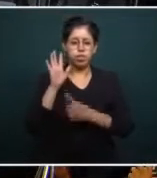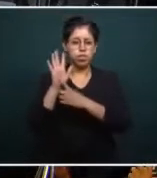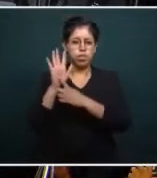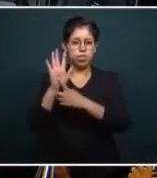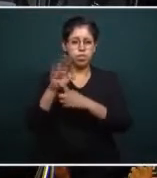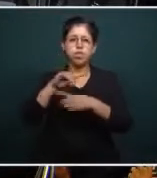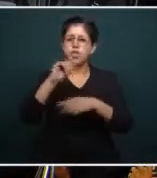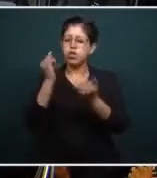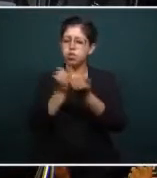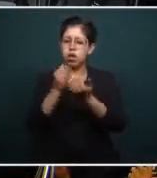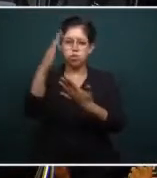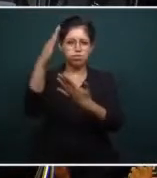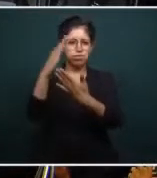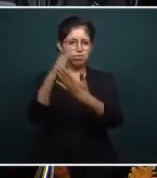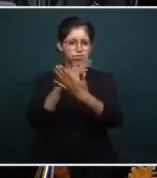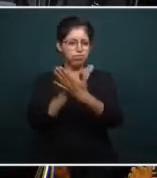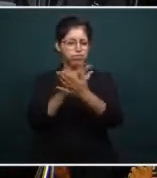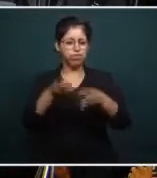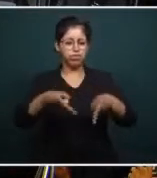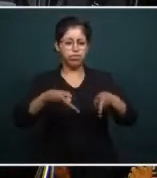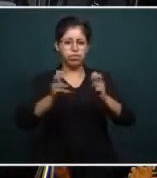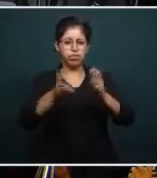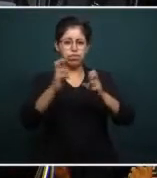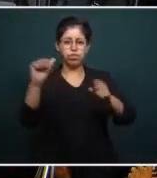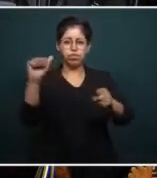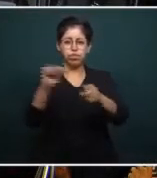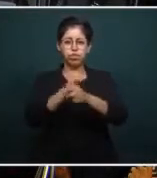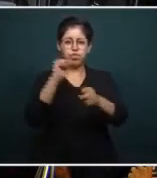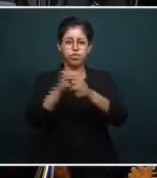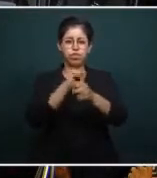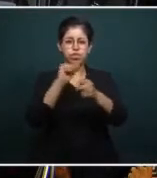posteriorly, we can see a decrease,